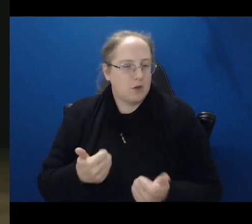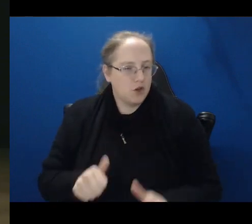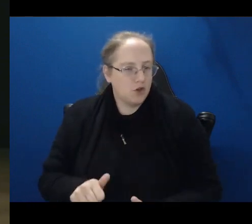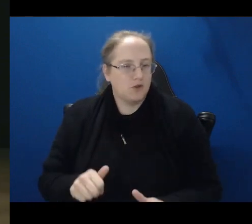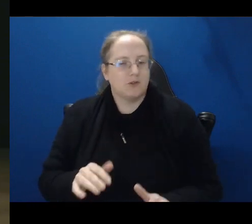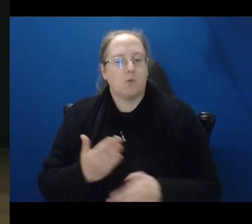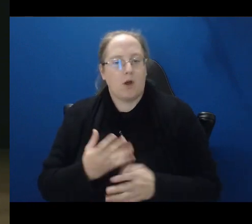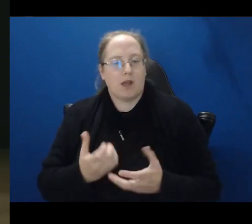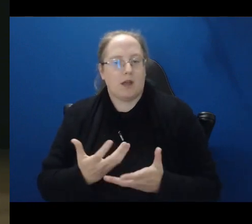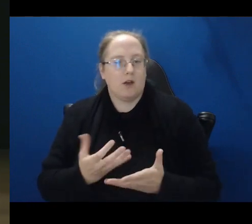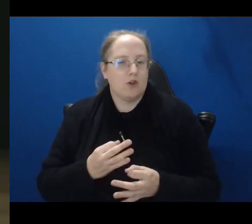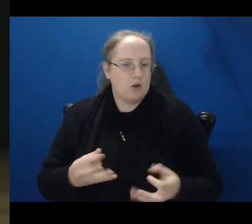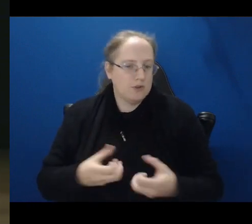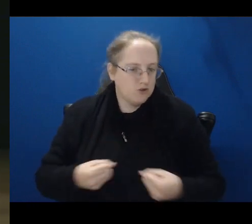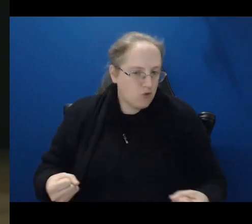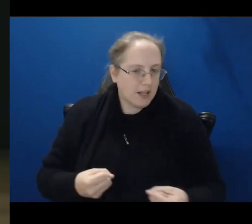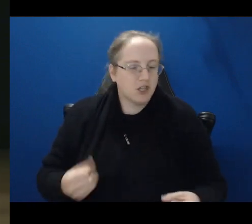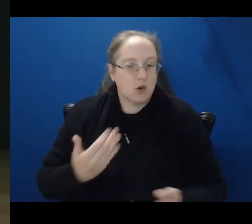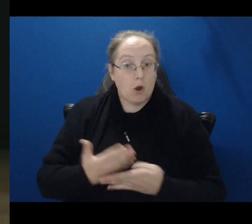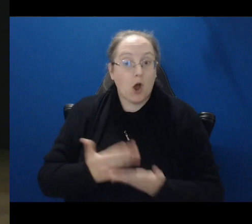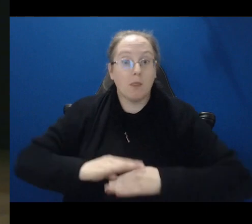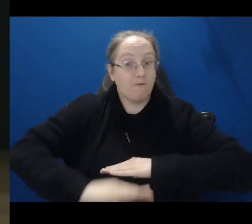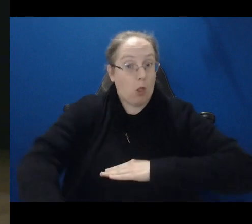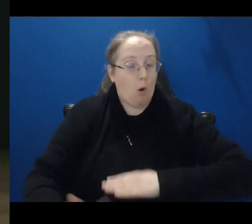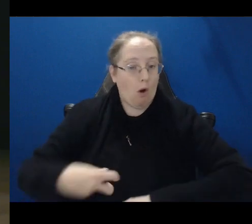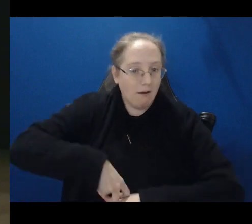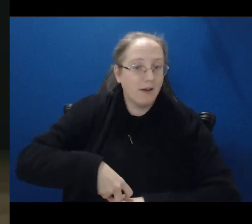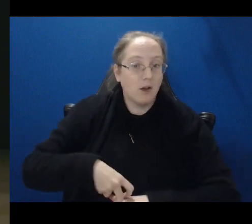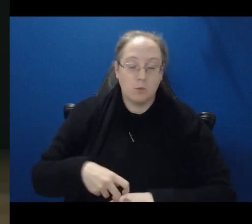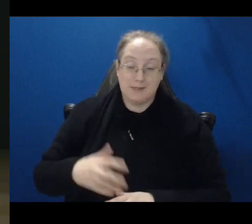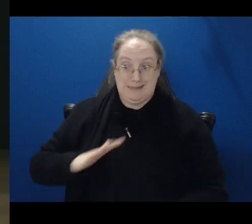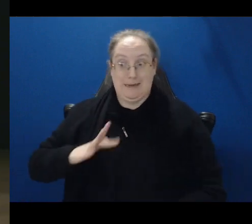and working on the floor, which is like a practical necessity for me,